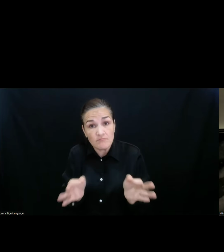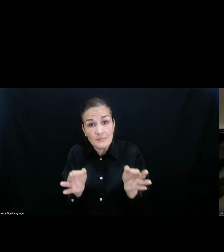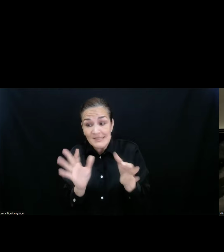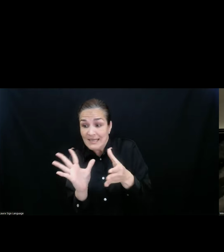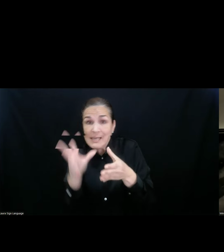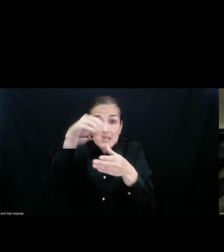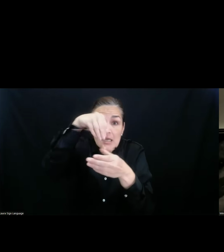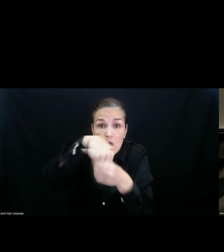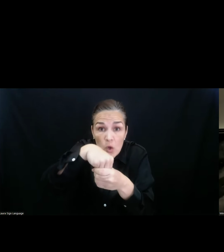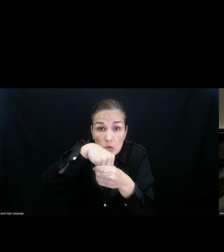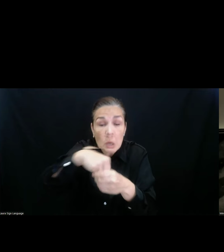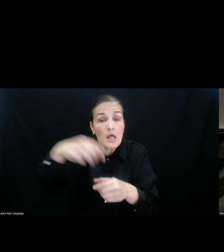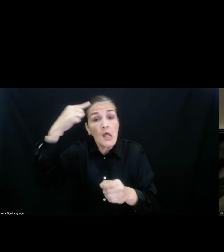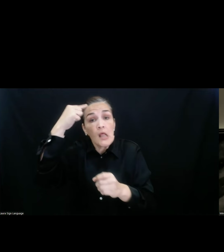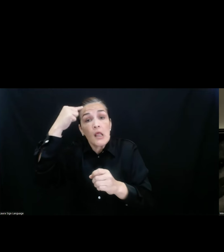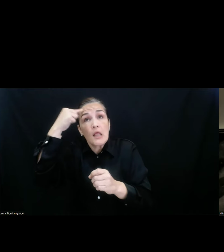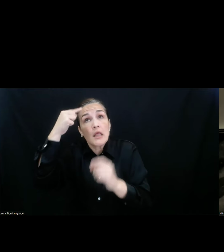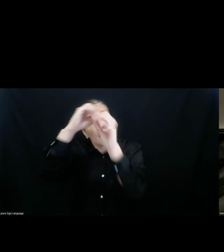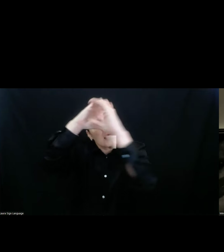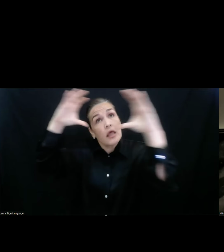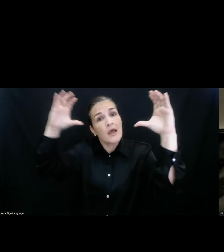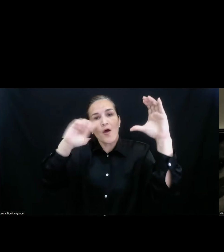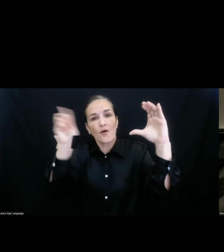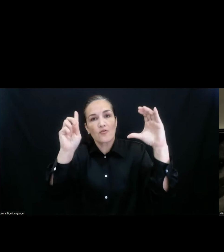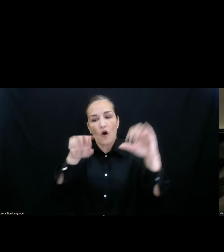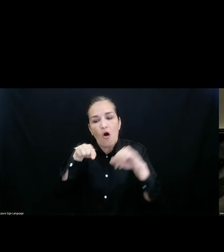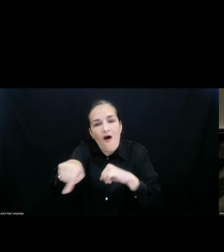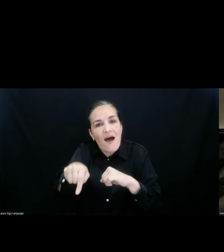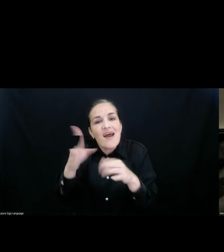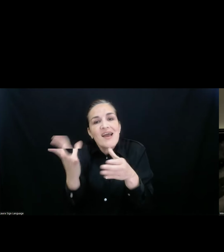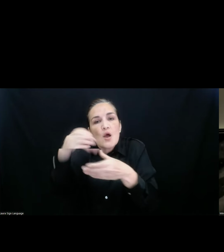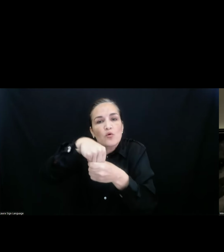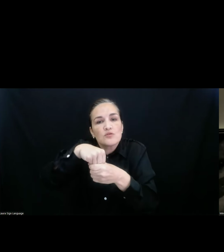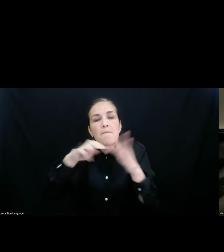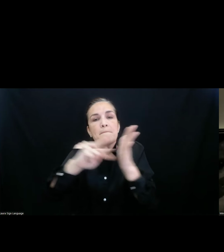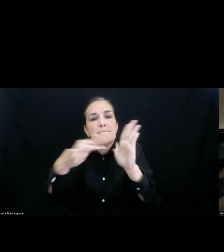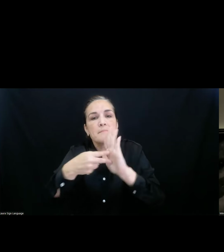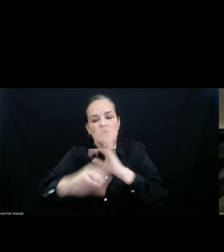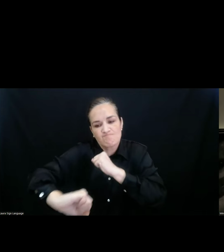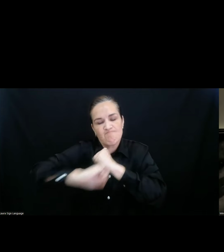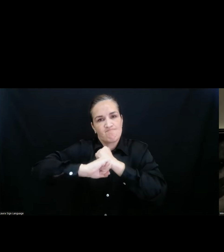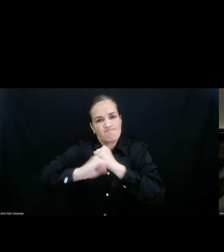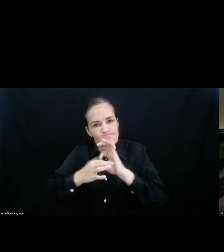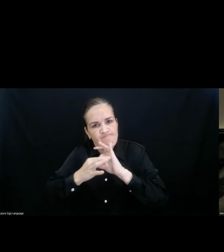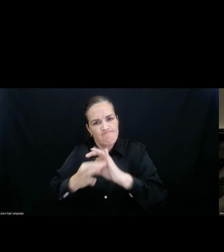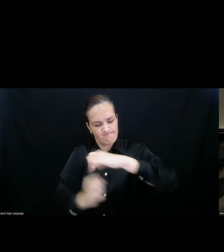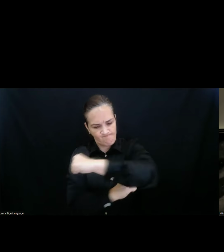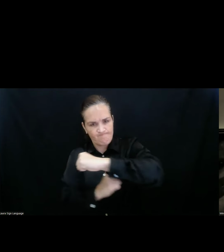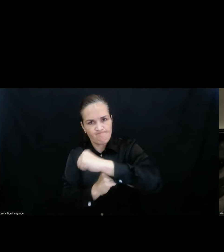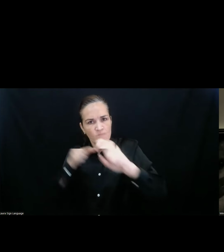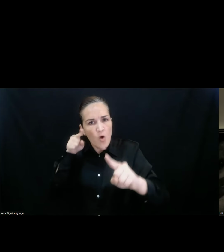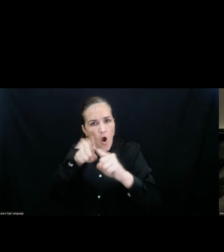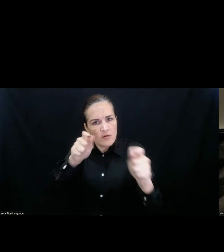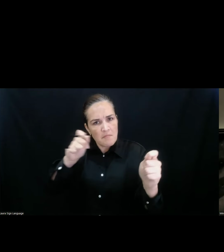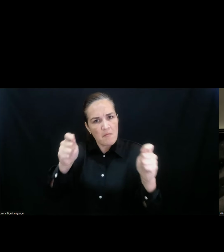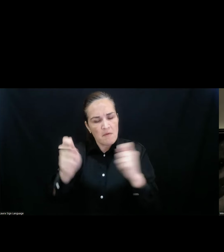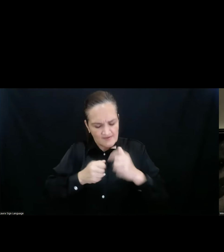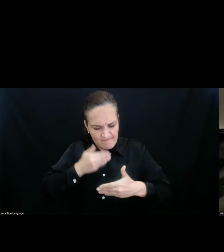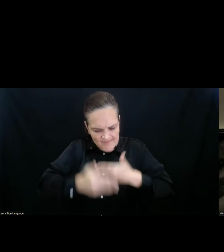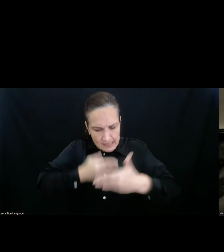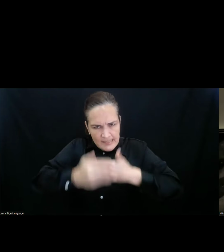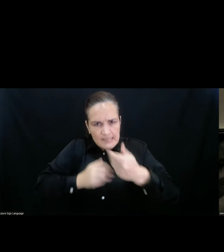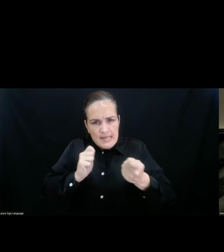an add-on. It is actually the foundation for a resilient, for trustworthy, and actually